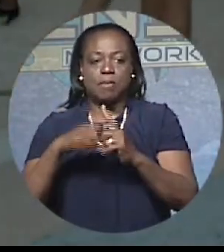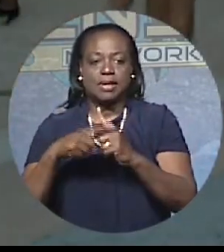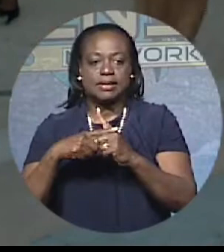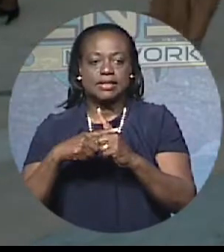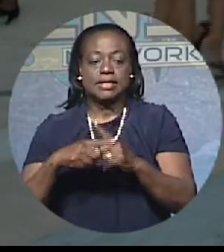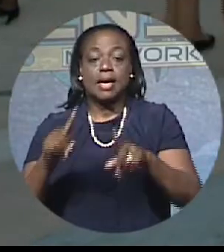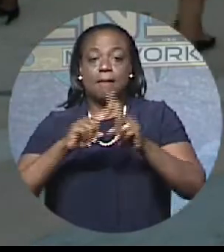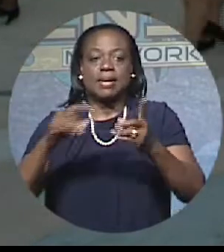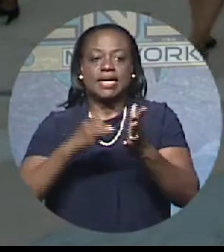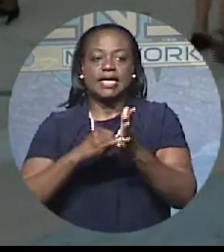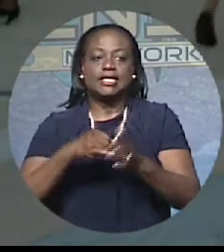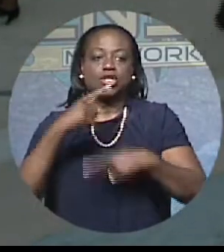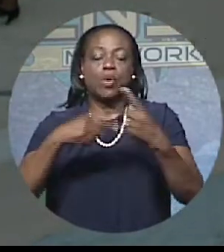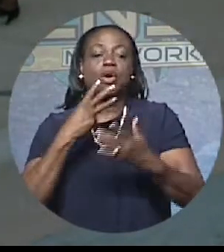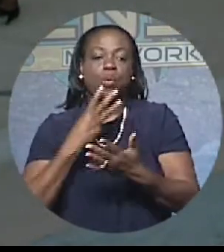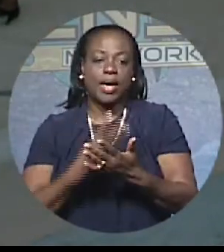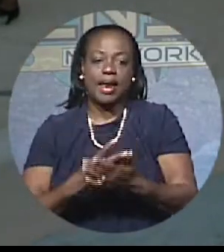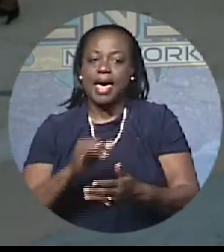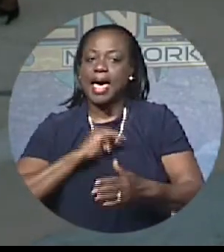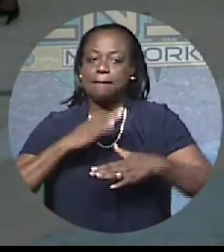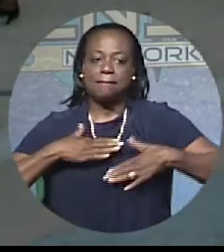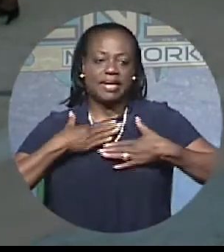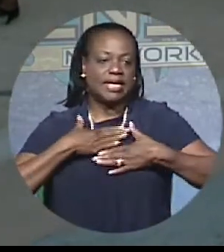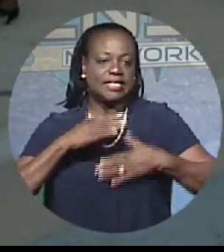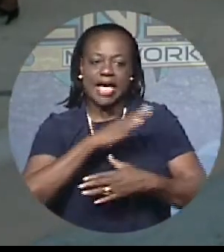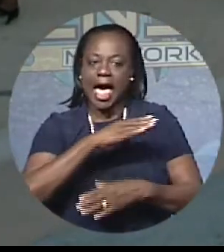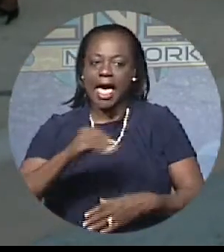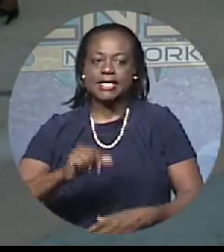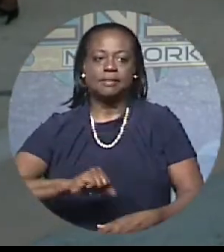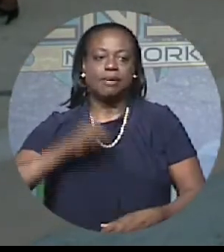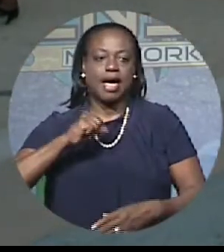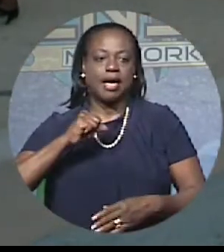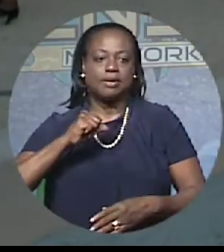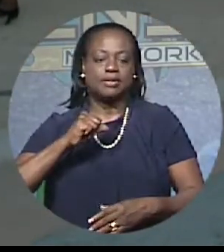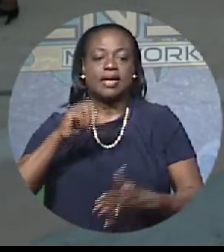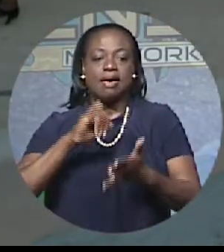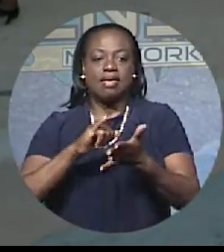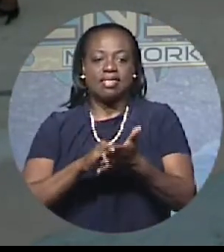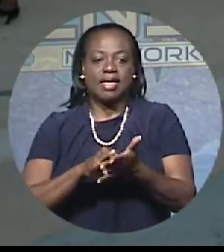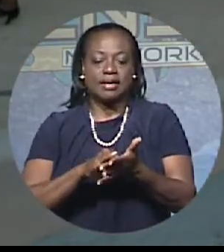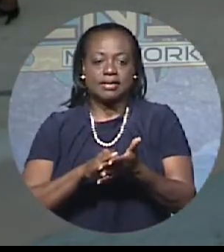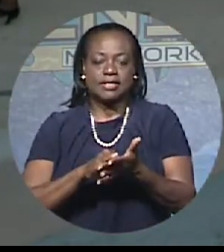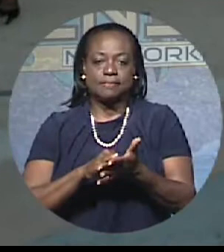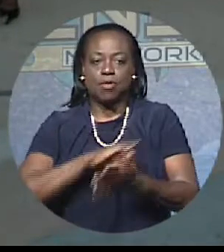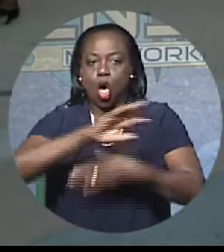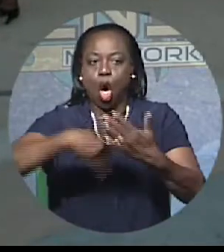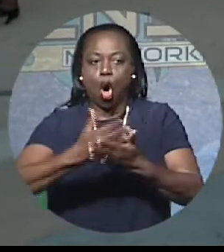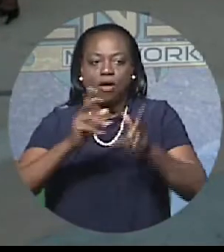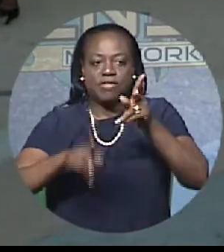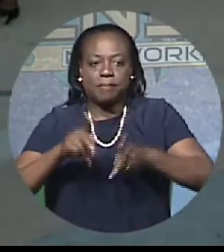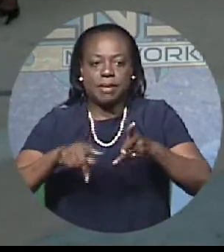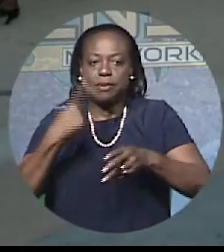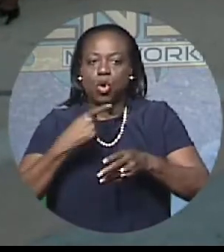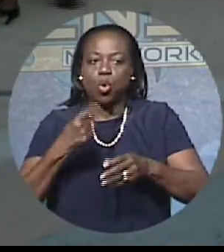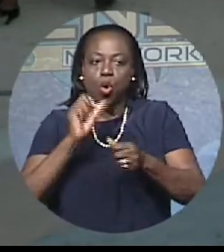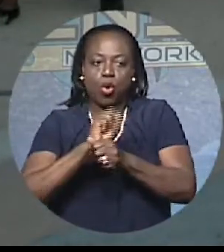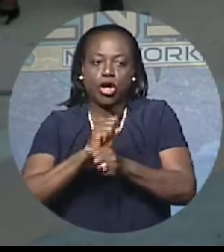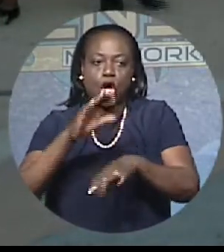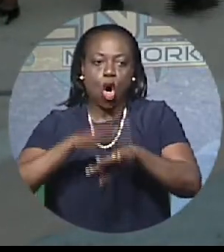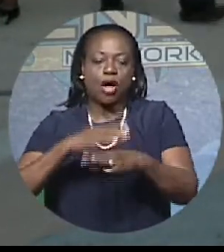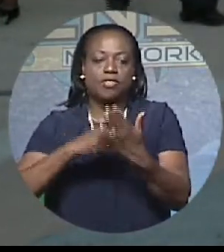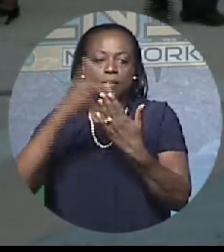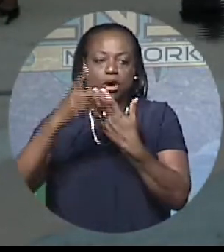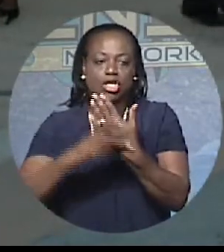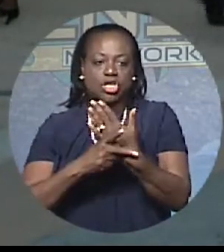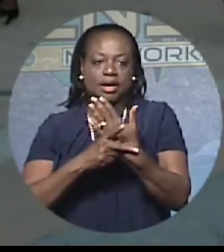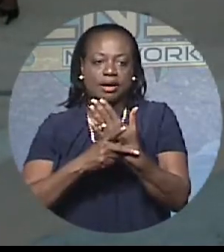this, that it's been going so well that I'm so pleased, I'm so proud of the fact that, all of the people who are engaged on that project are